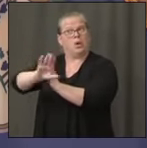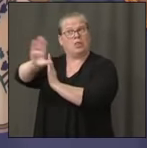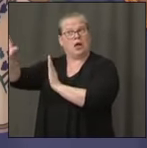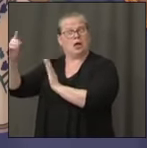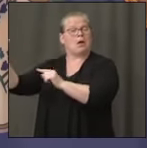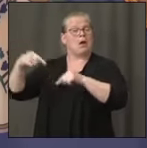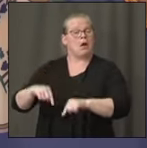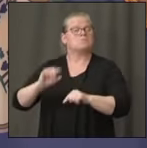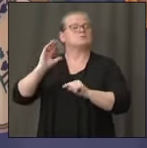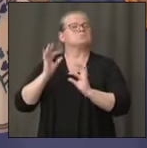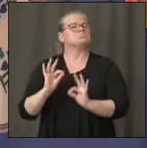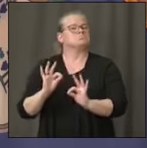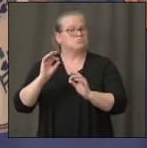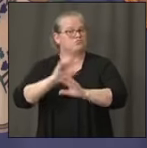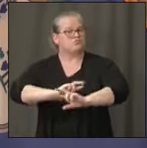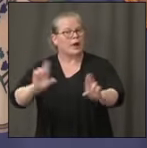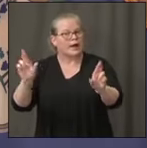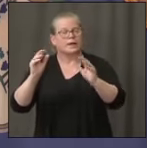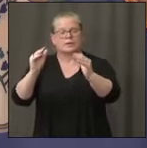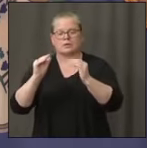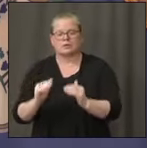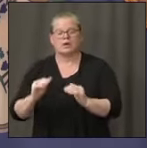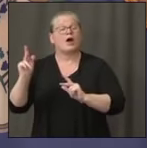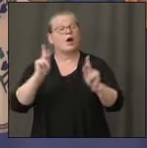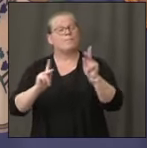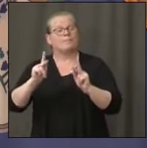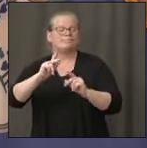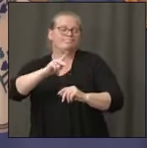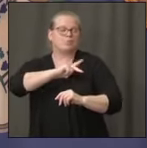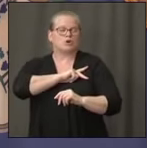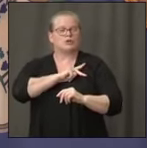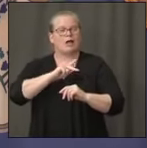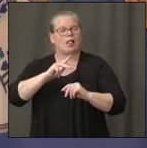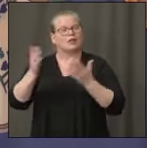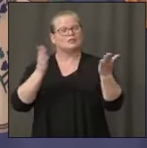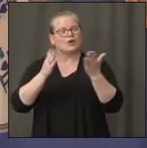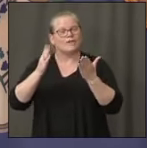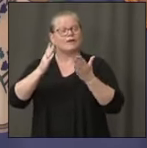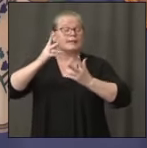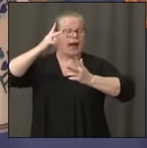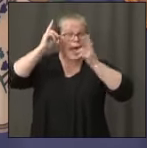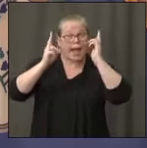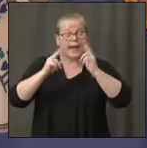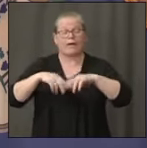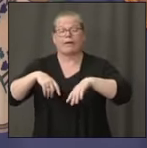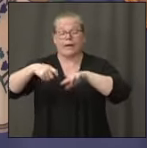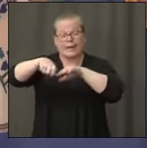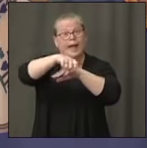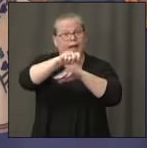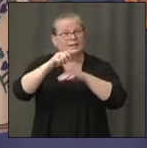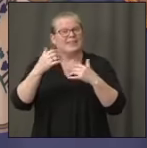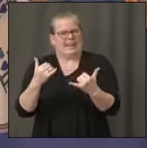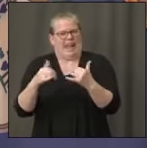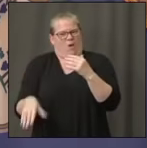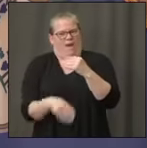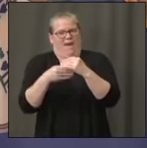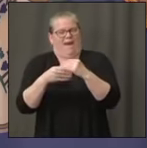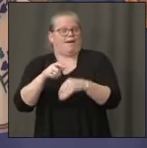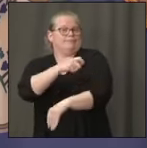The personal services, we've done the hair, now we're doing the nails, now we're doing tattoos. David, you'll be happy about that.